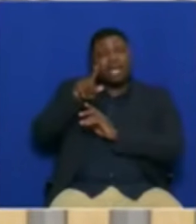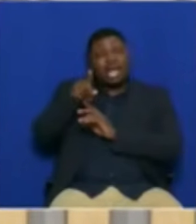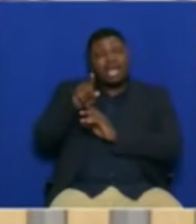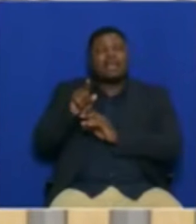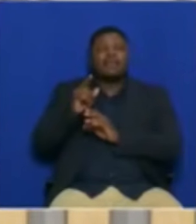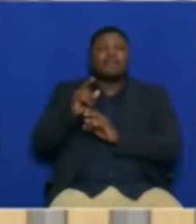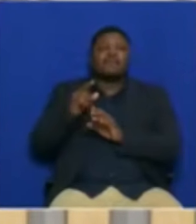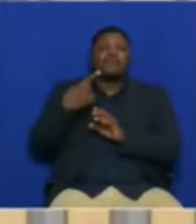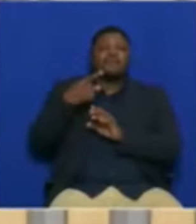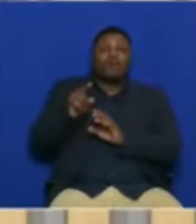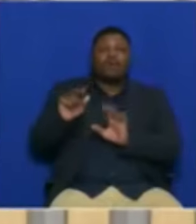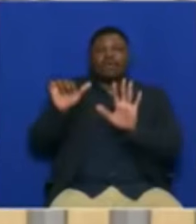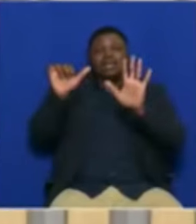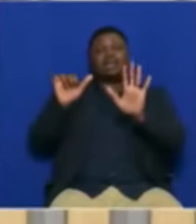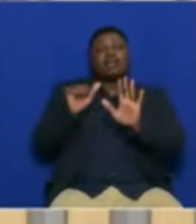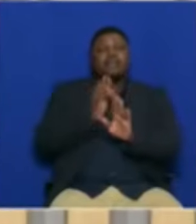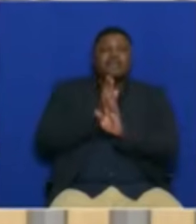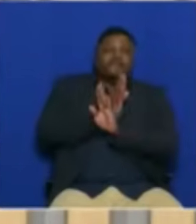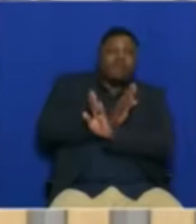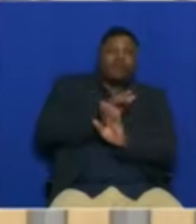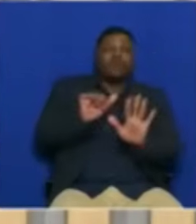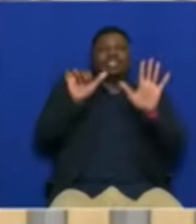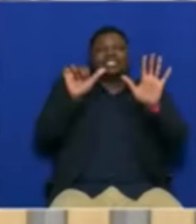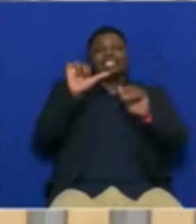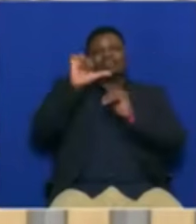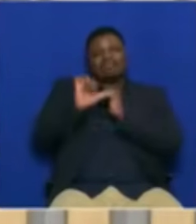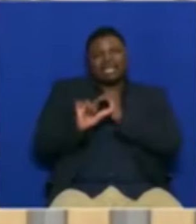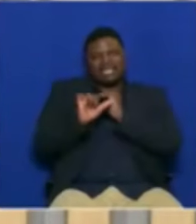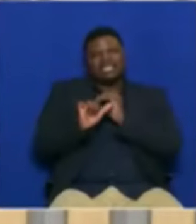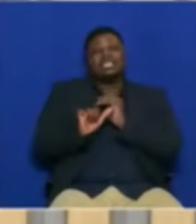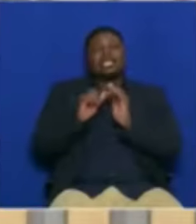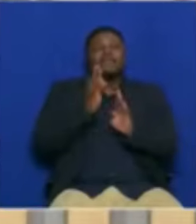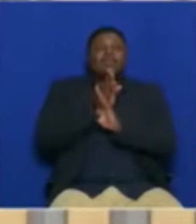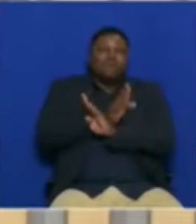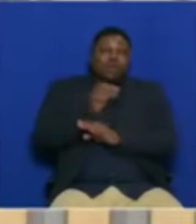appointment. Now, she's a civilian. She cannot